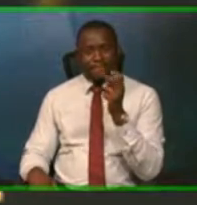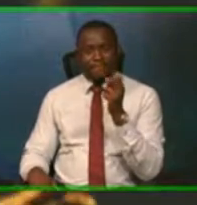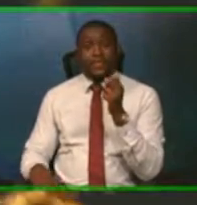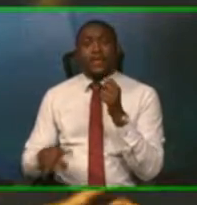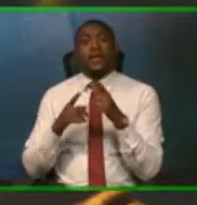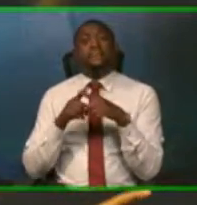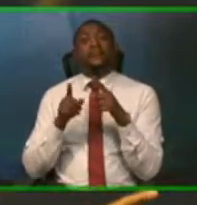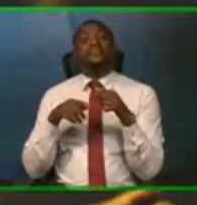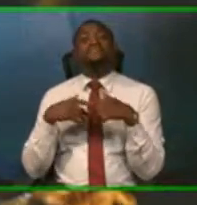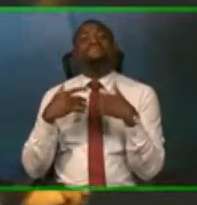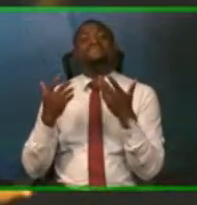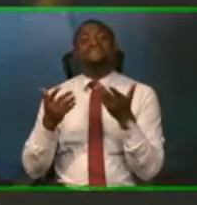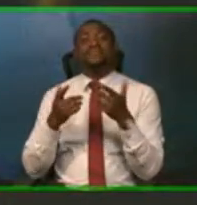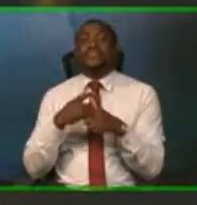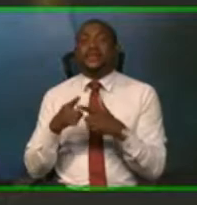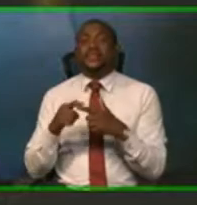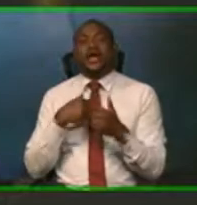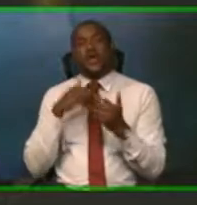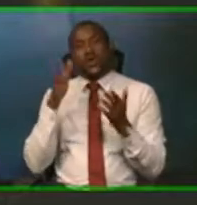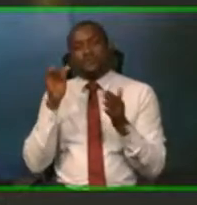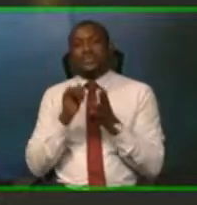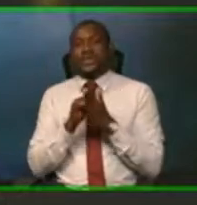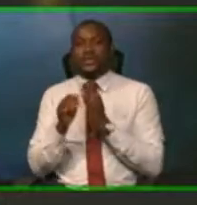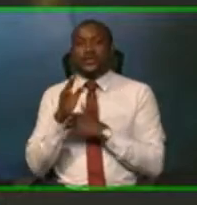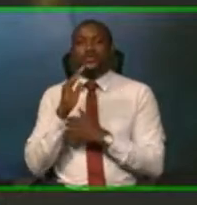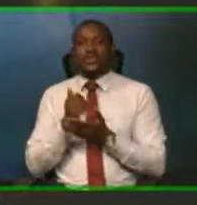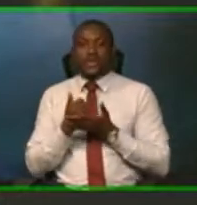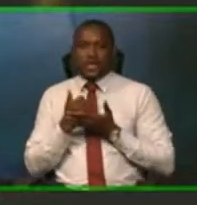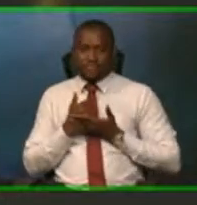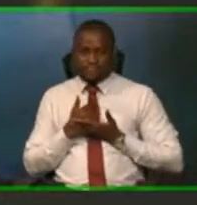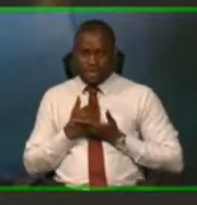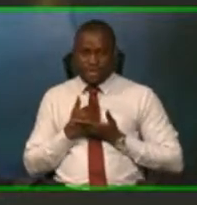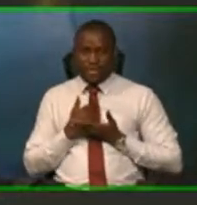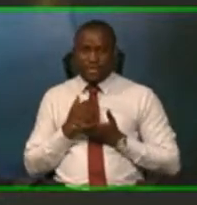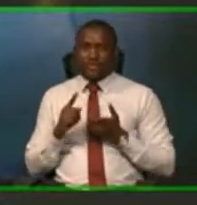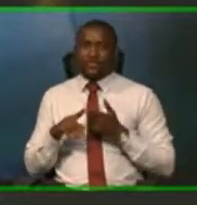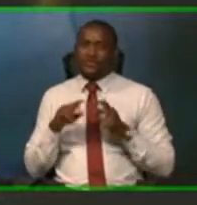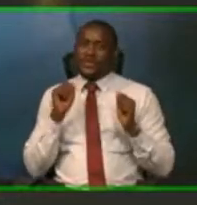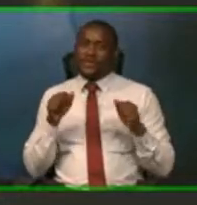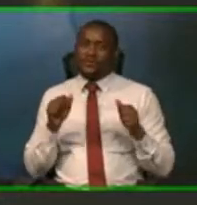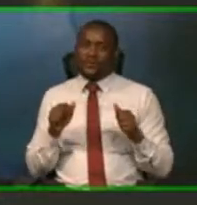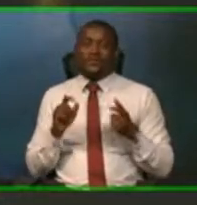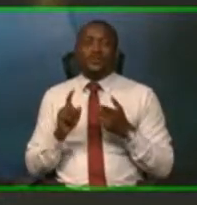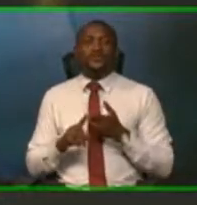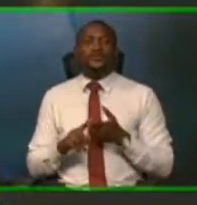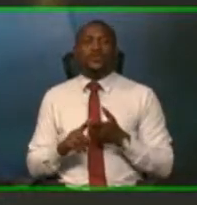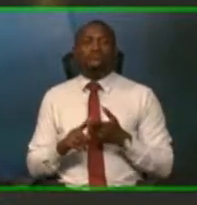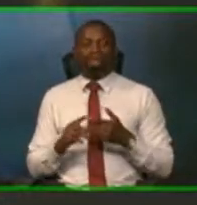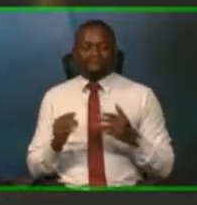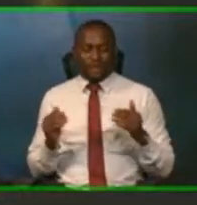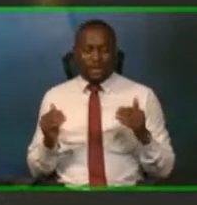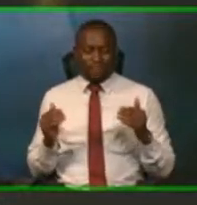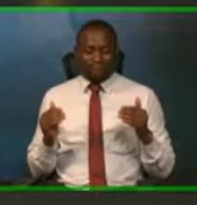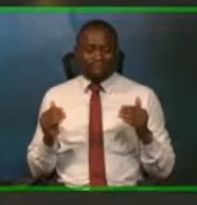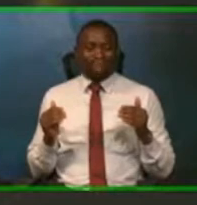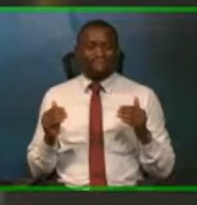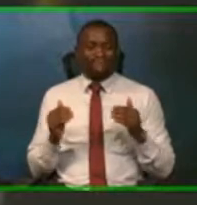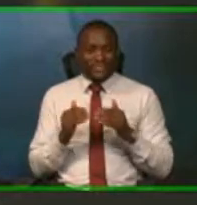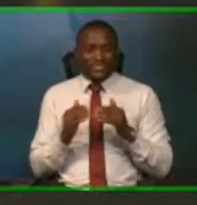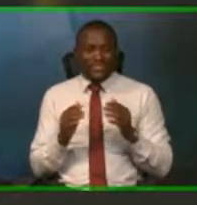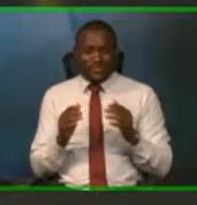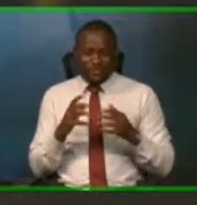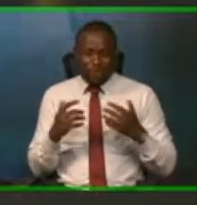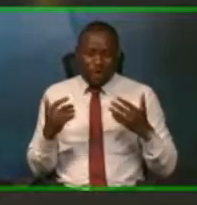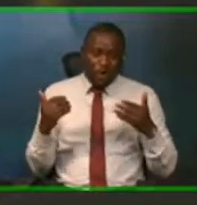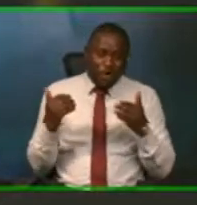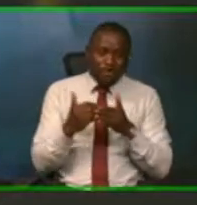But then I hope that God will help me to be able to bridge a very serious gap,